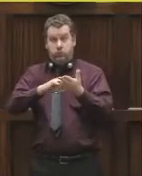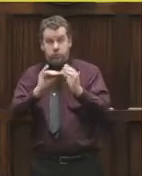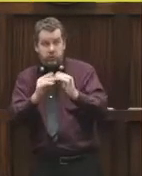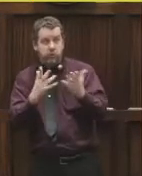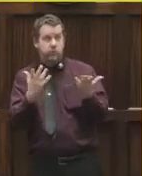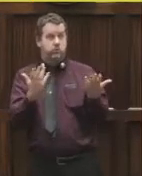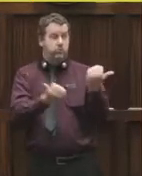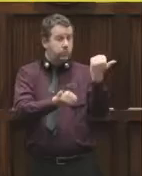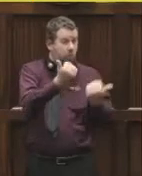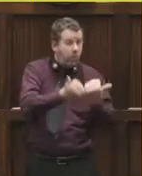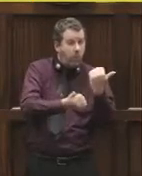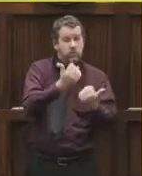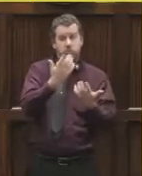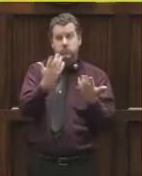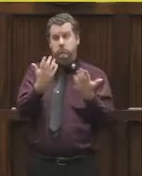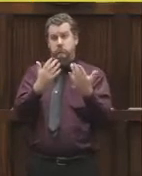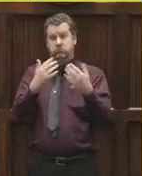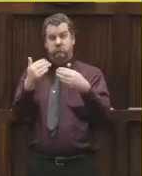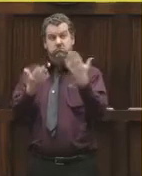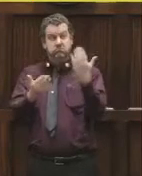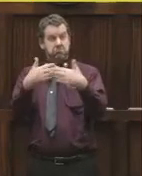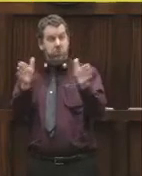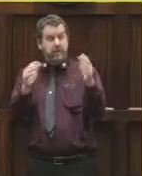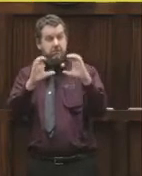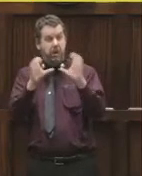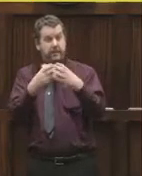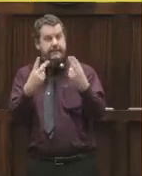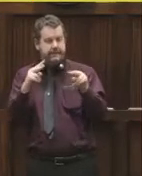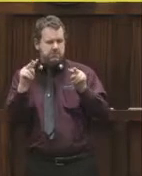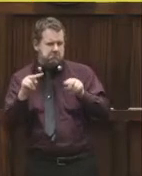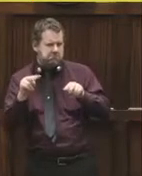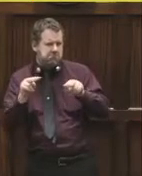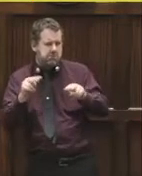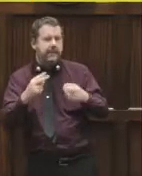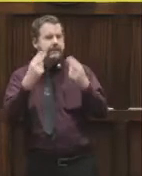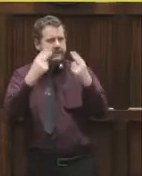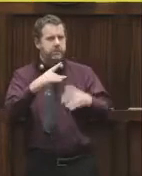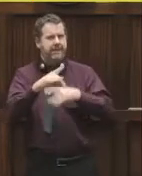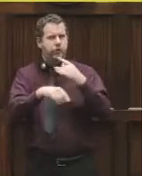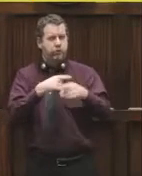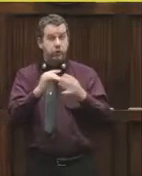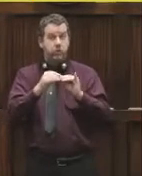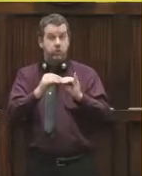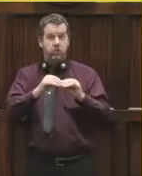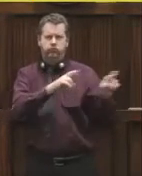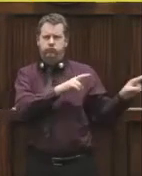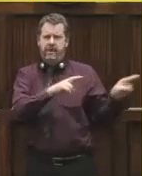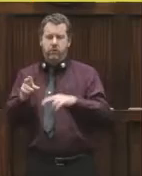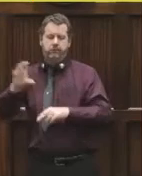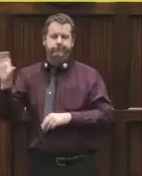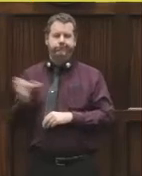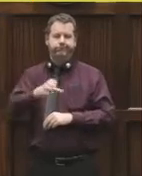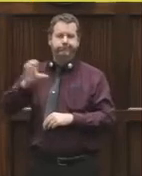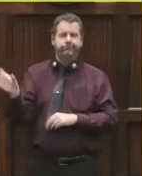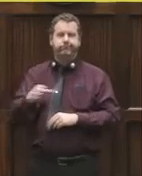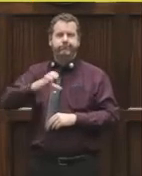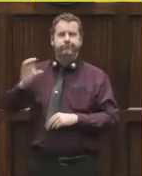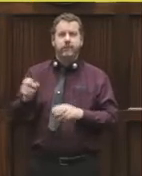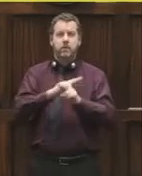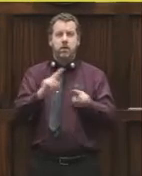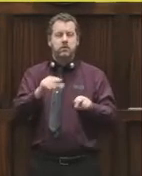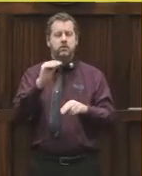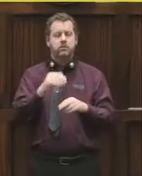in our courts and by our public bodies, so that it becomes a habitual occurrence, not something that has to be continually asked